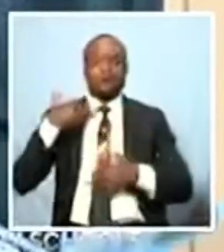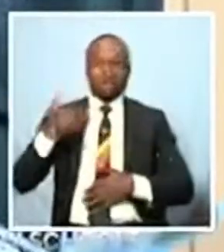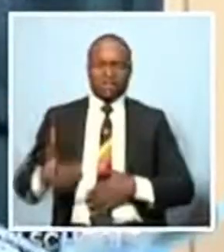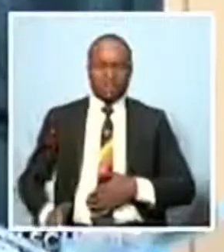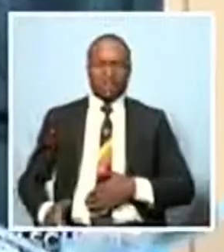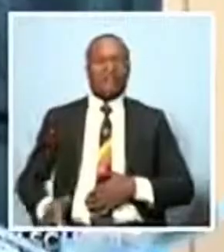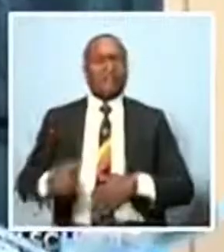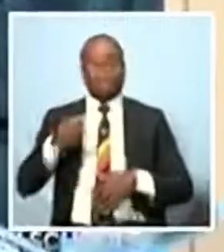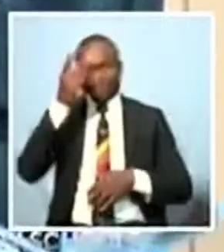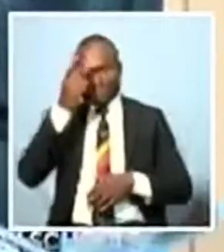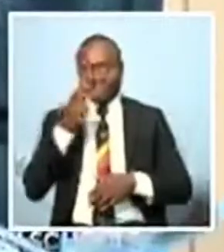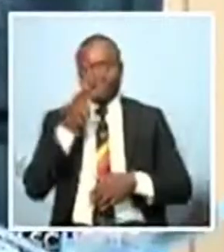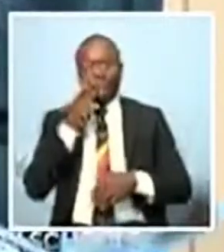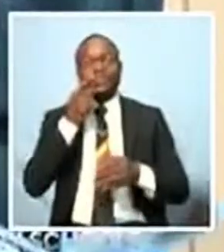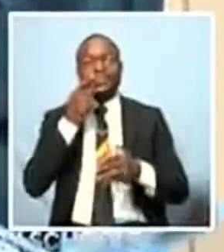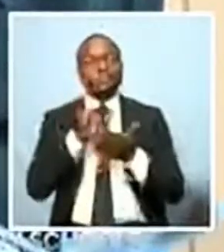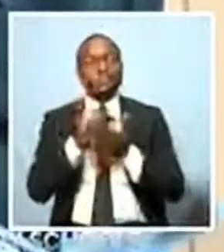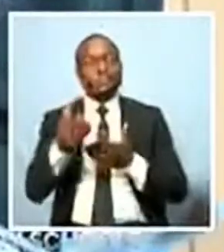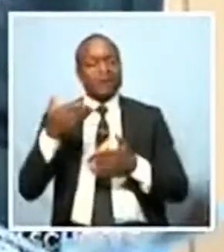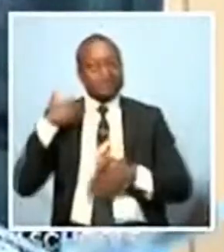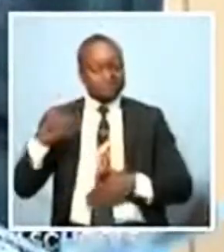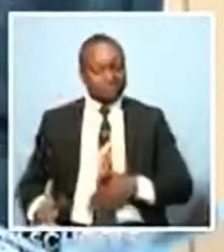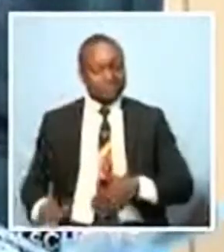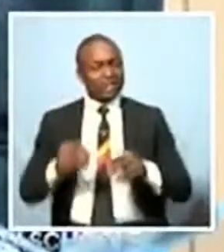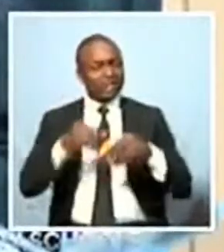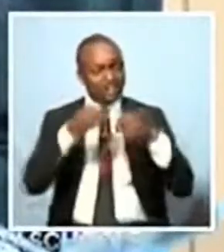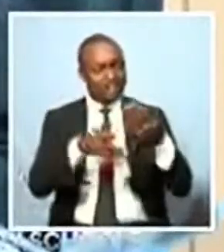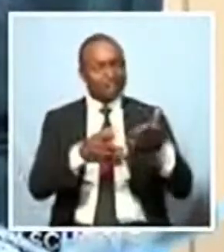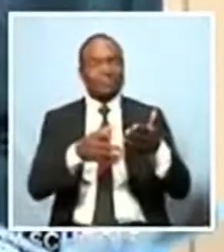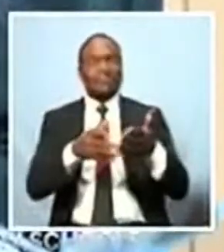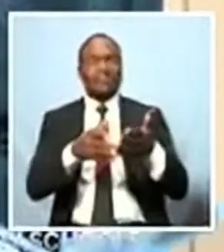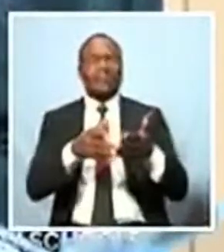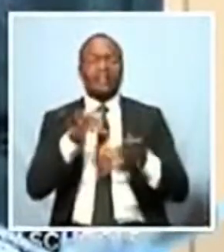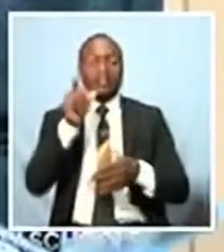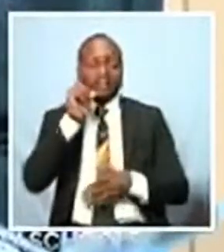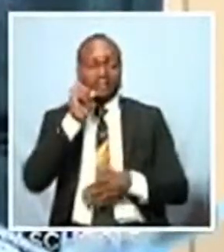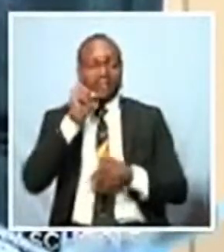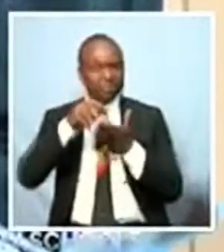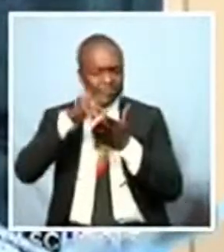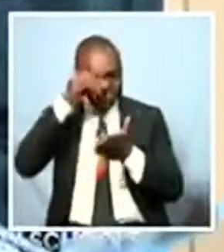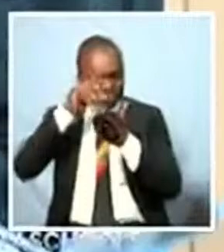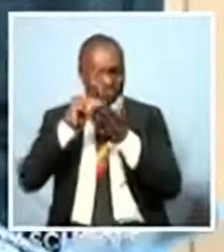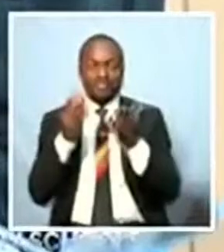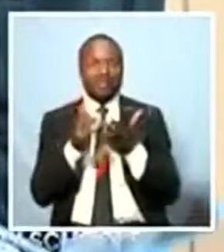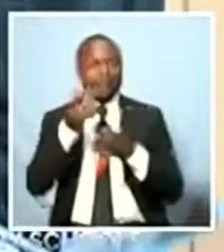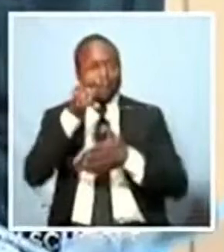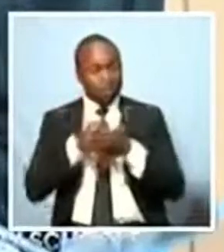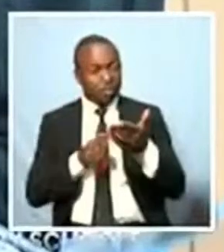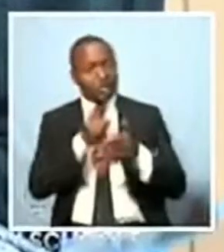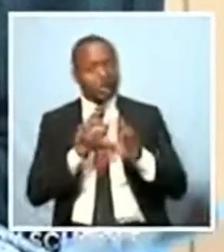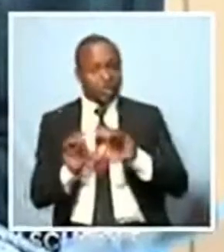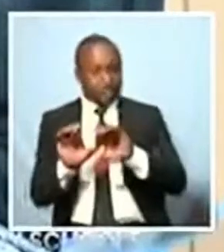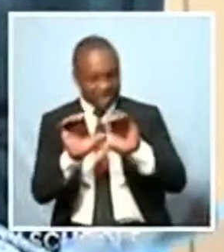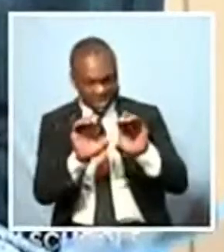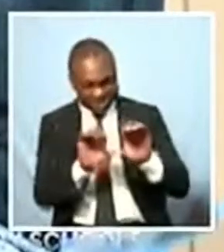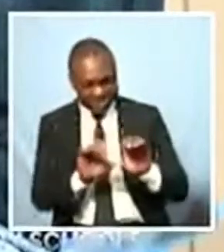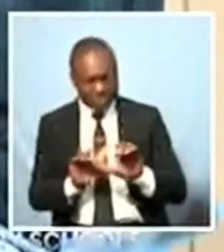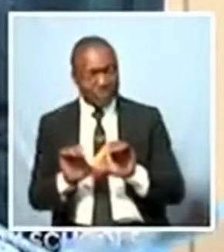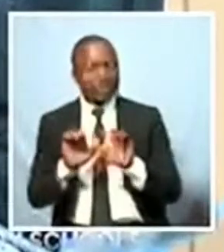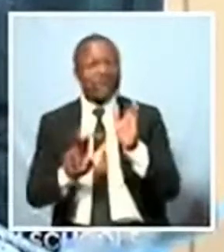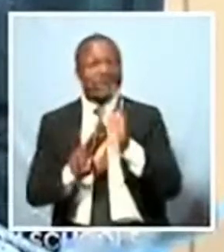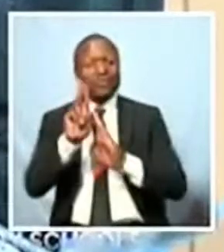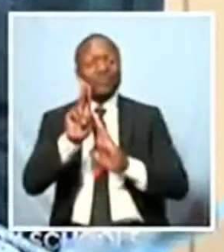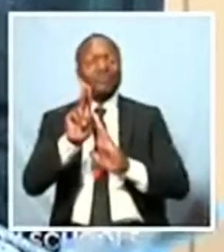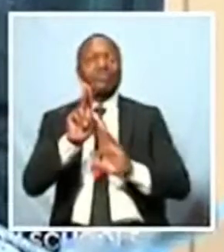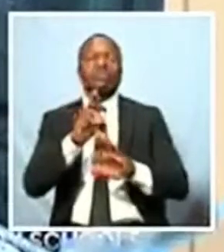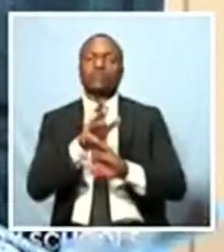buy clothes. Take them to school. Give them packed lunch. And they are not learning anything. So what are you doing as Nkrumah to